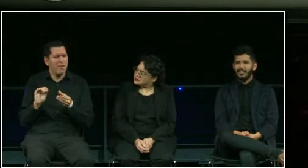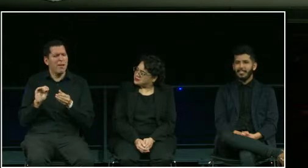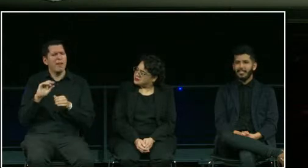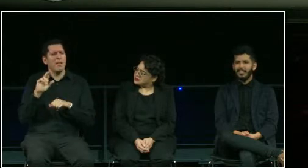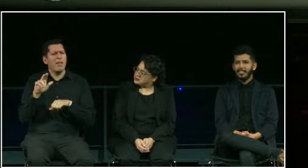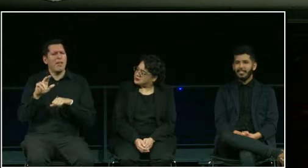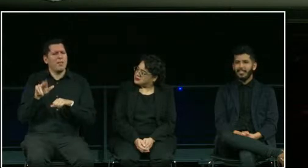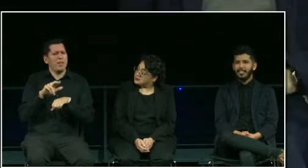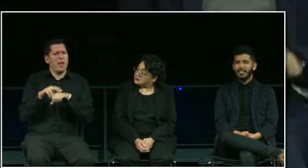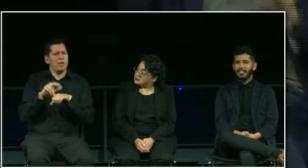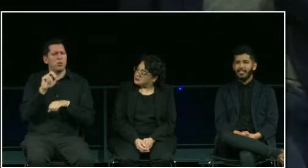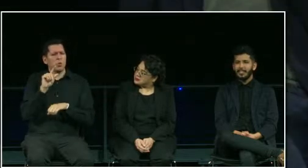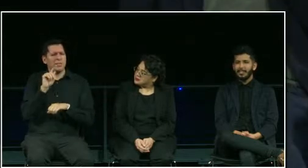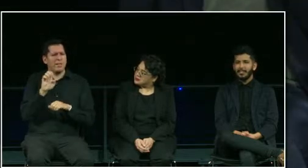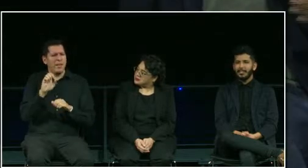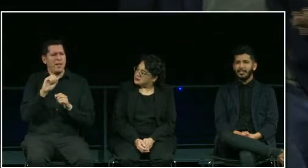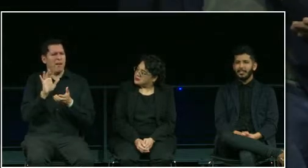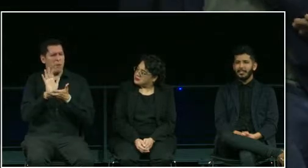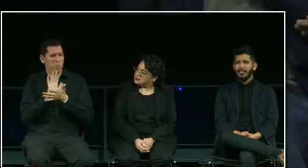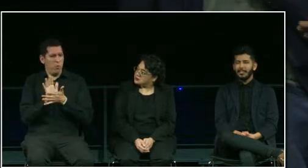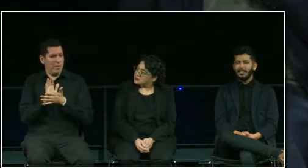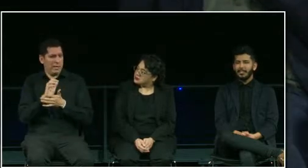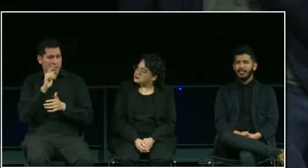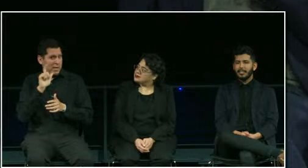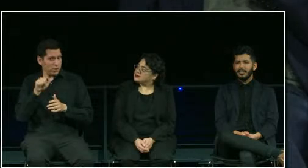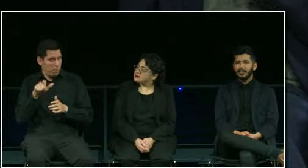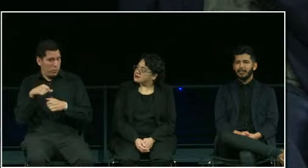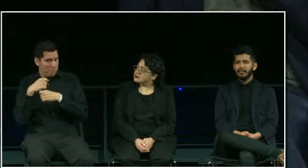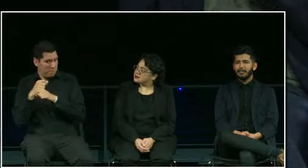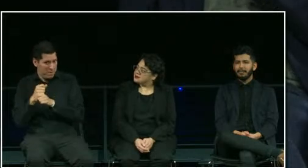state of a movie is not to be made. Is that right? I get that right?